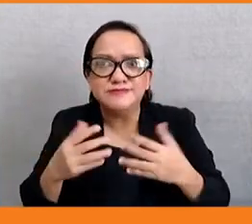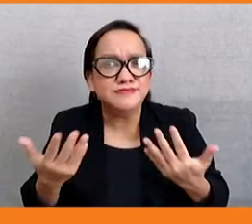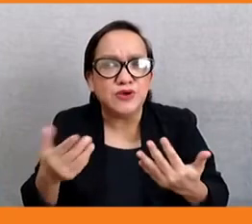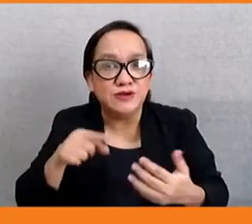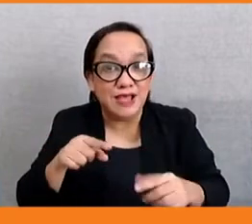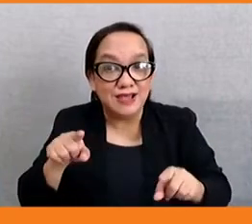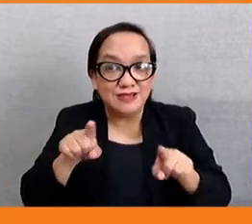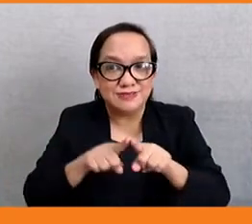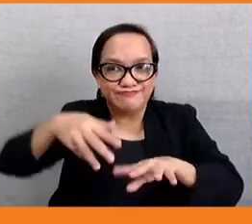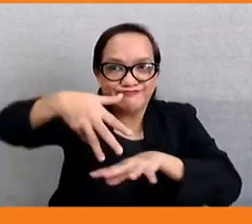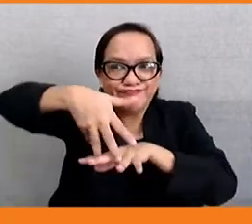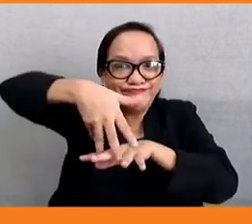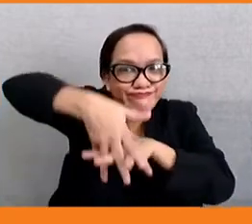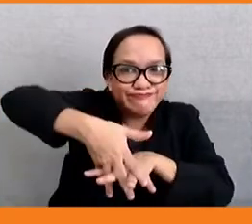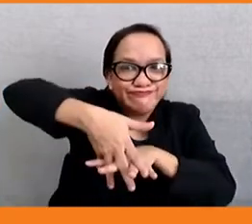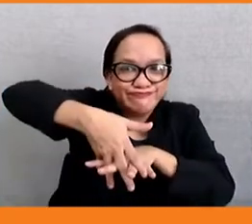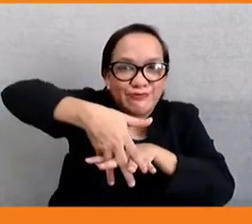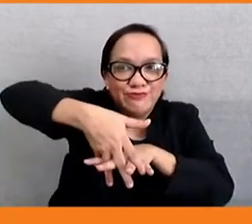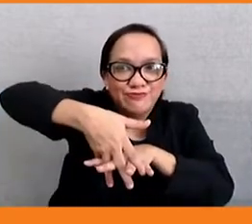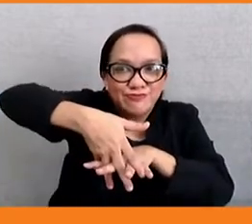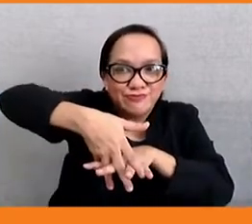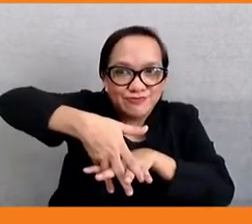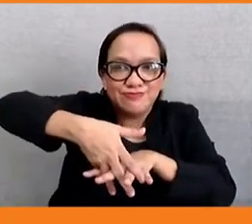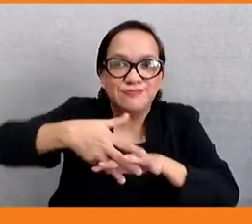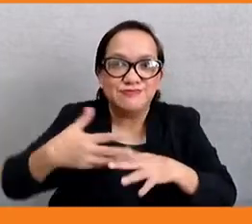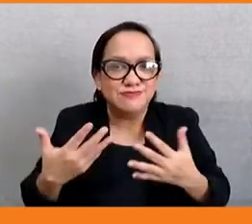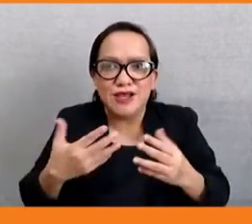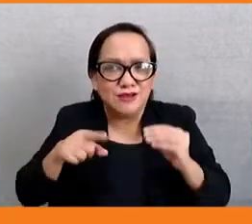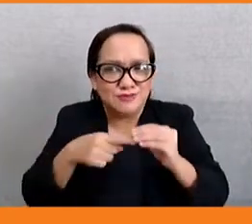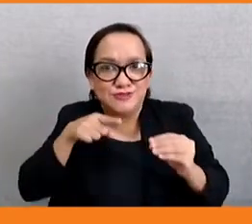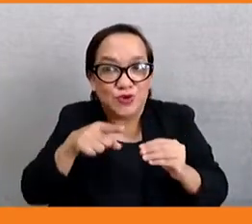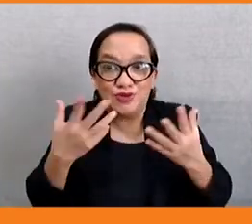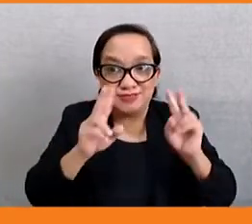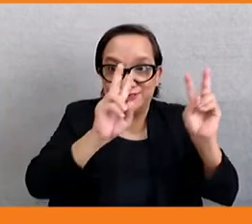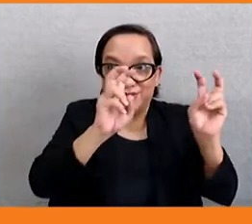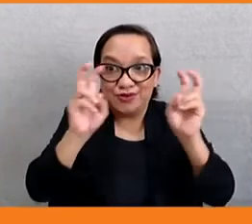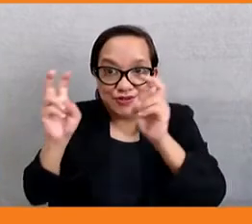through integrated solutions, pilot projects, and technical assistance.